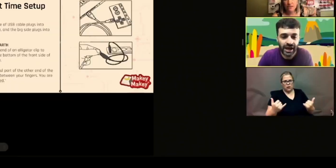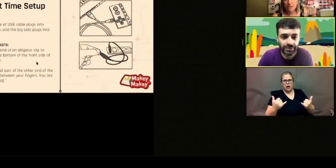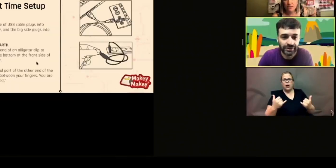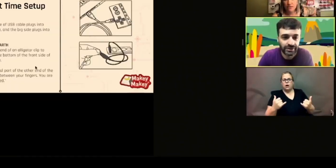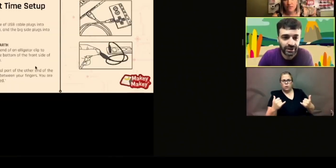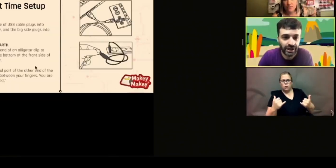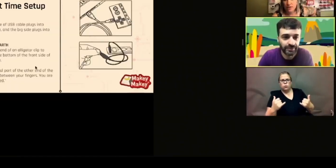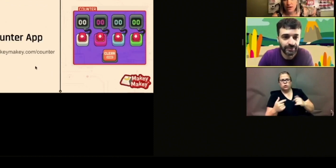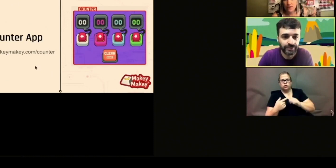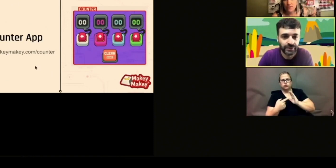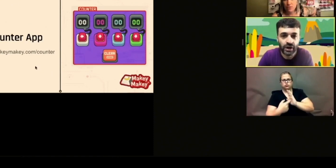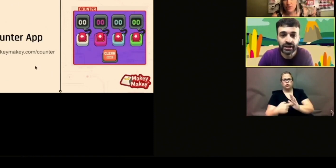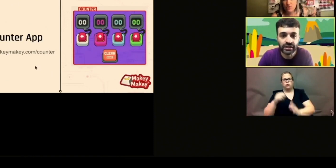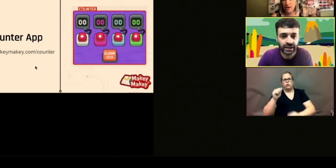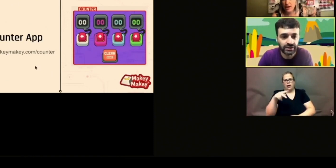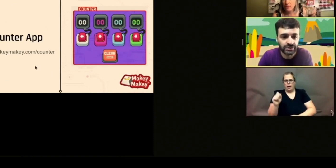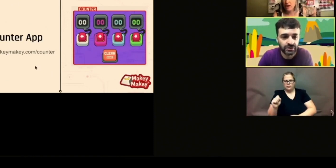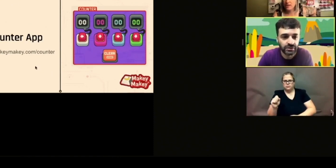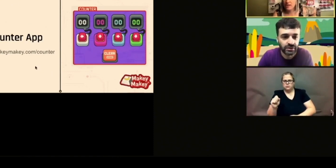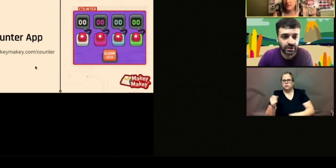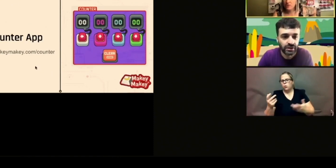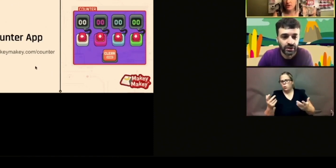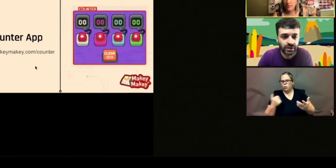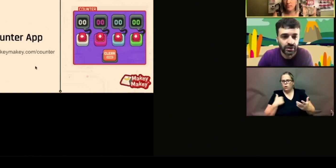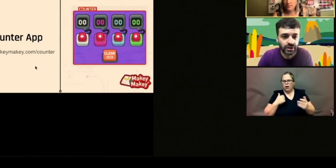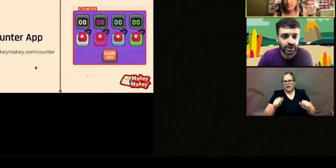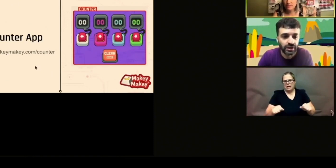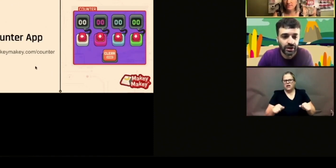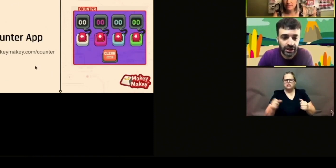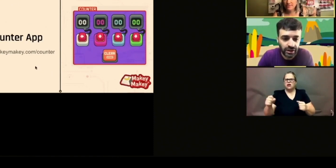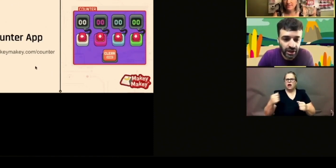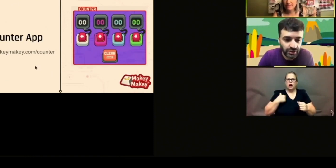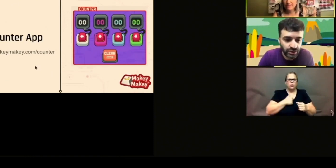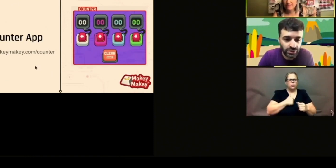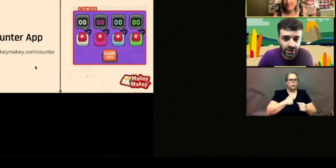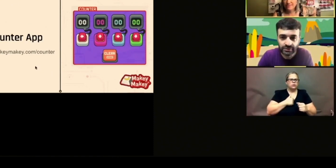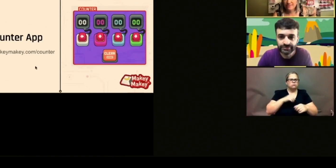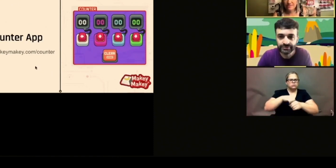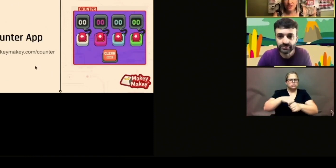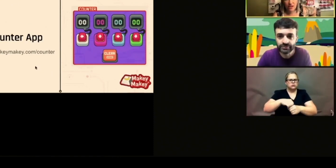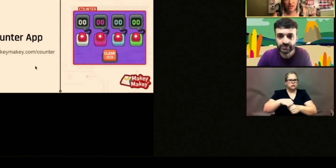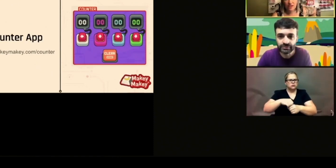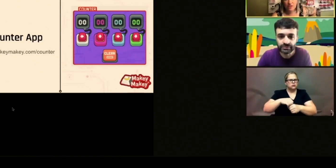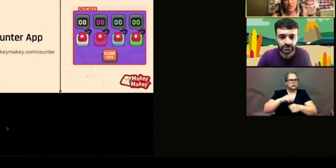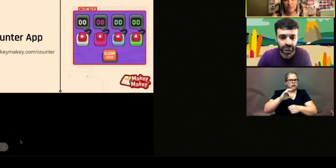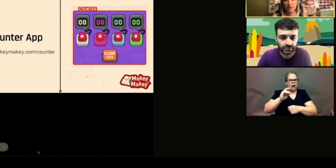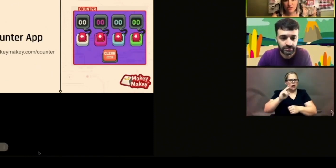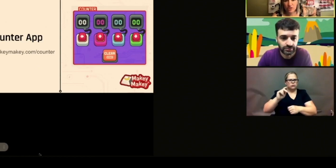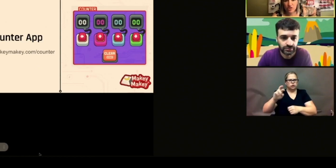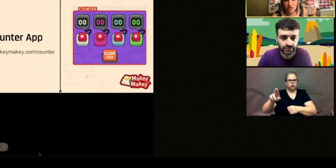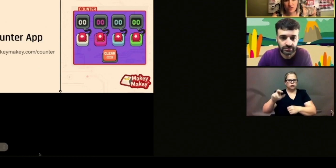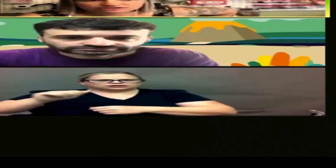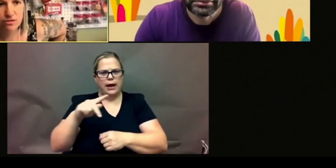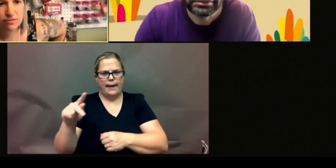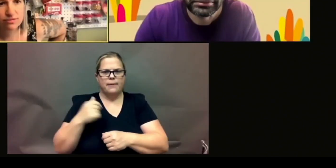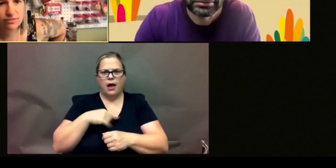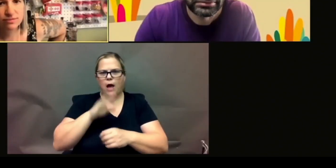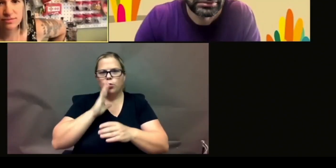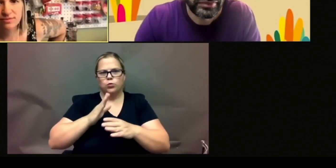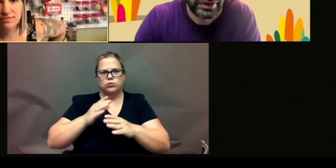do the apps? yeah. Or What's I can. we're at the counter app. Okay, can I screen share? You can. I'll take my screen share